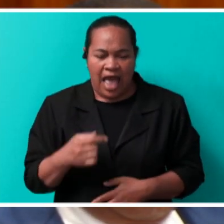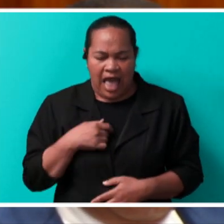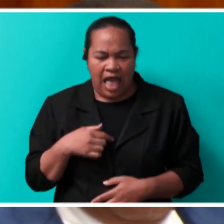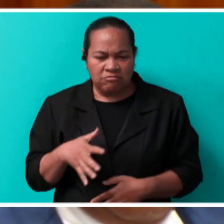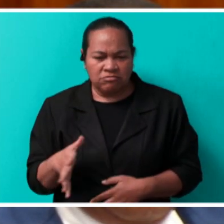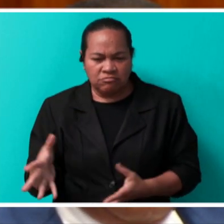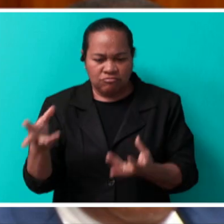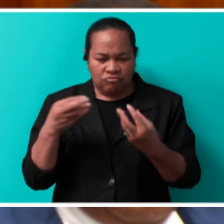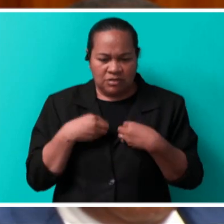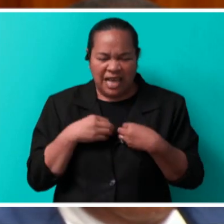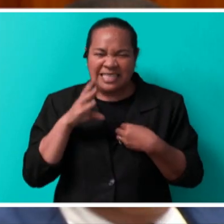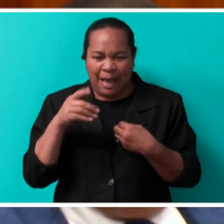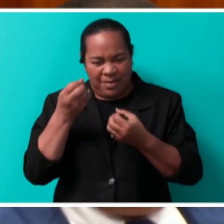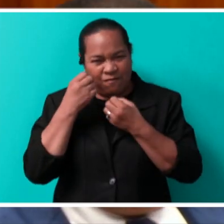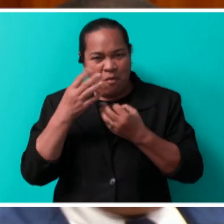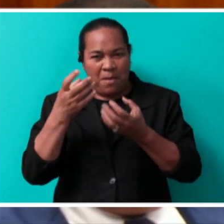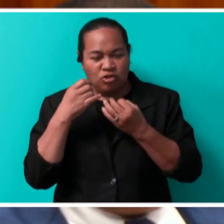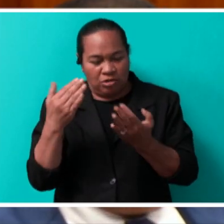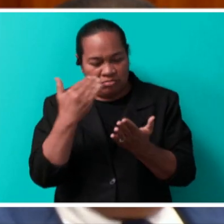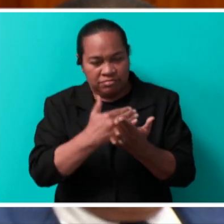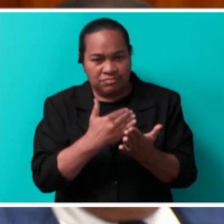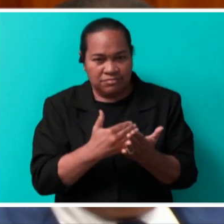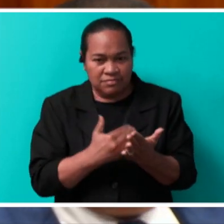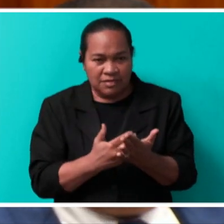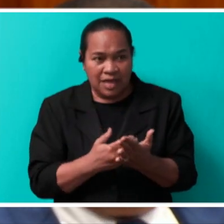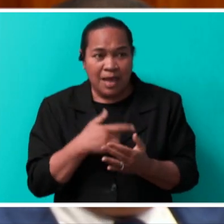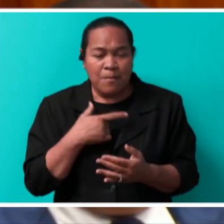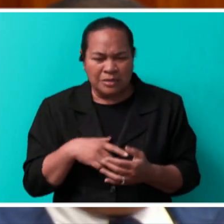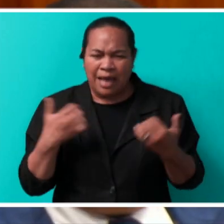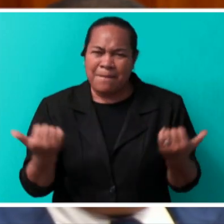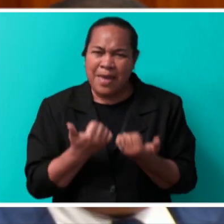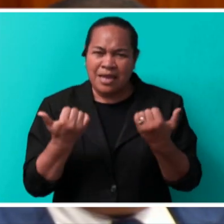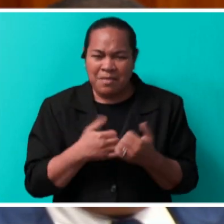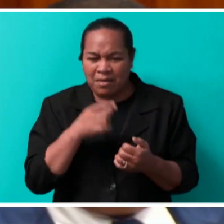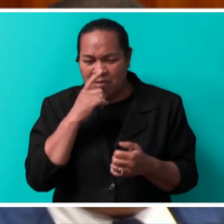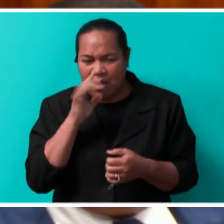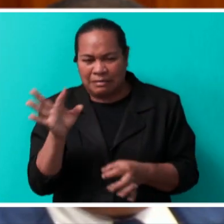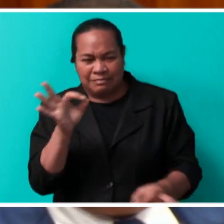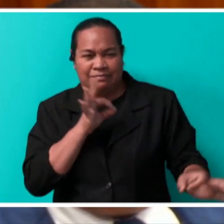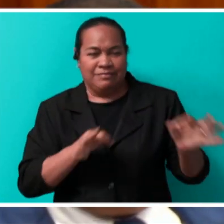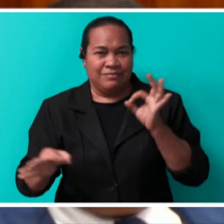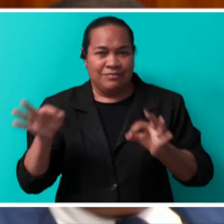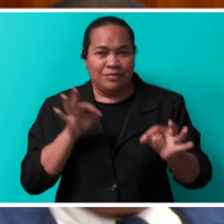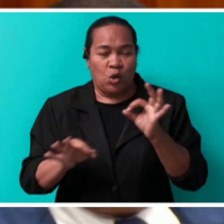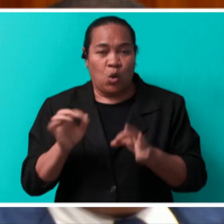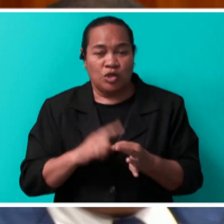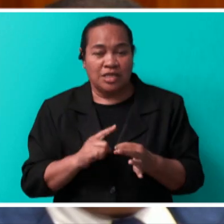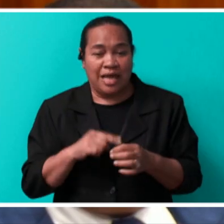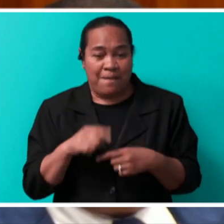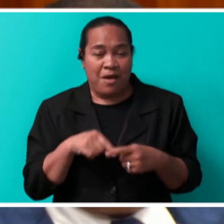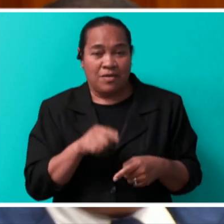received some details on Pacific Polytech because there are a lot of questions being asked about this institution.